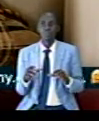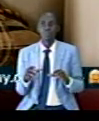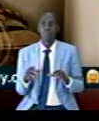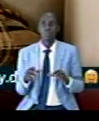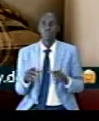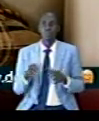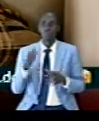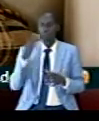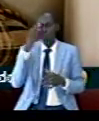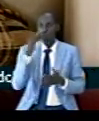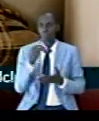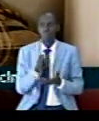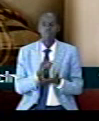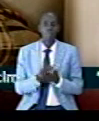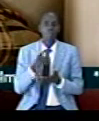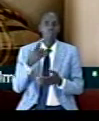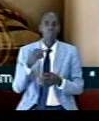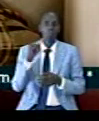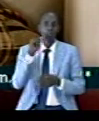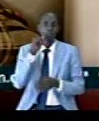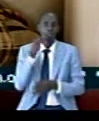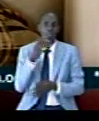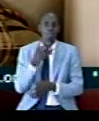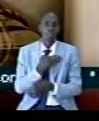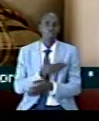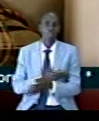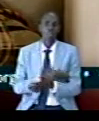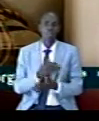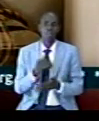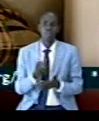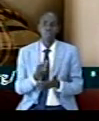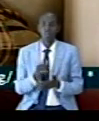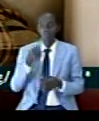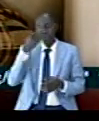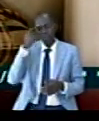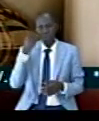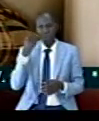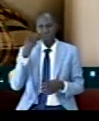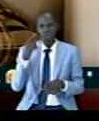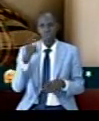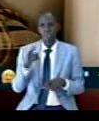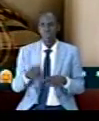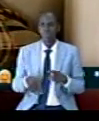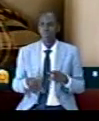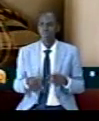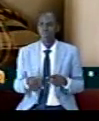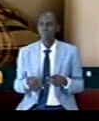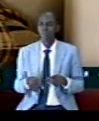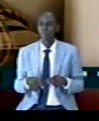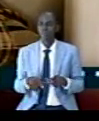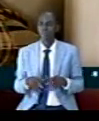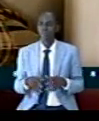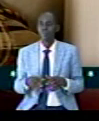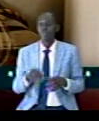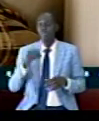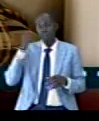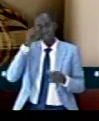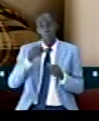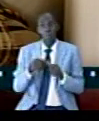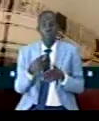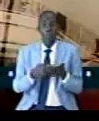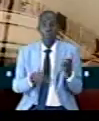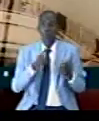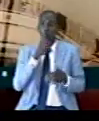my daughter who was looking after me, because I can't remember what really transpired.